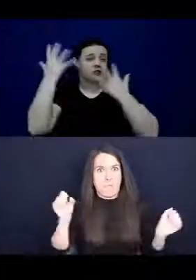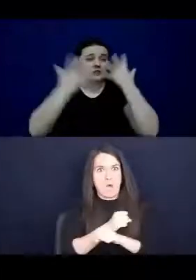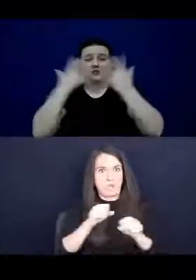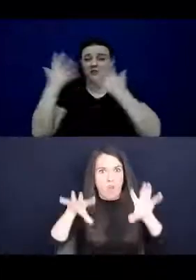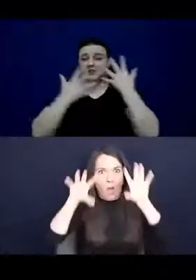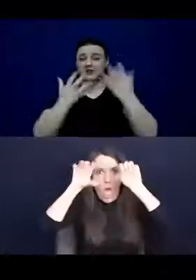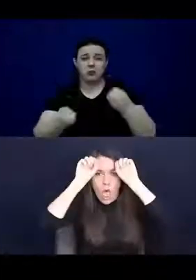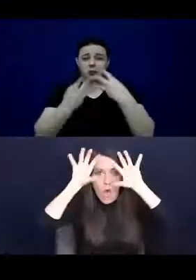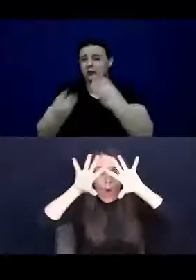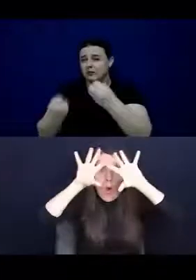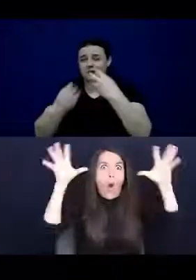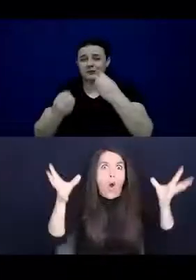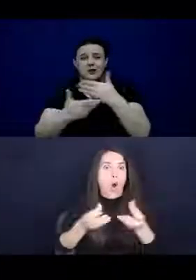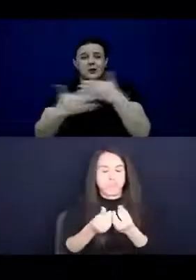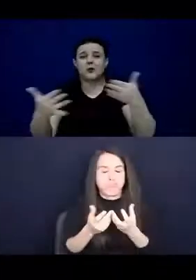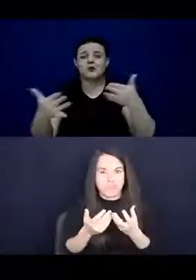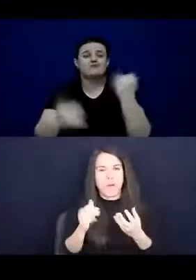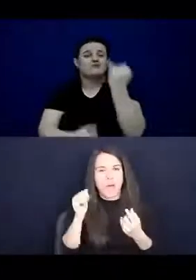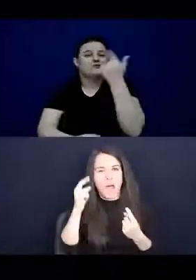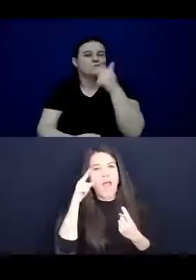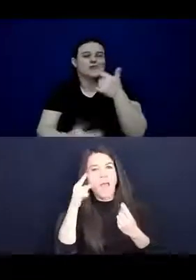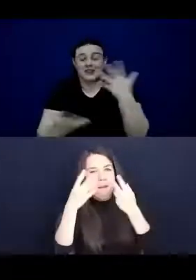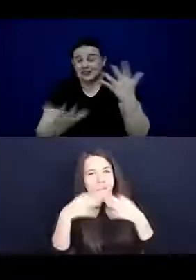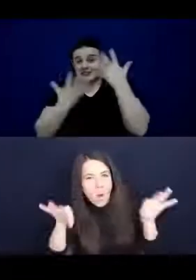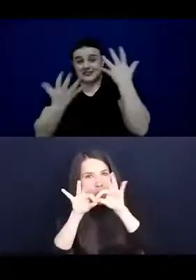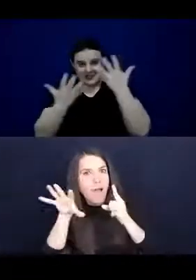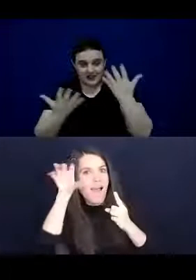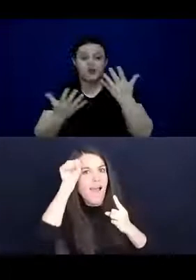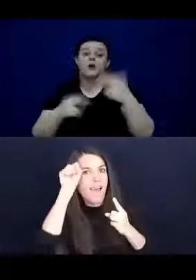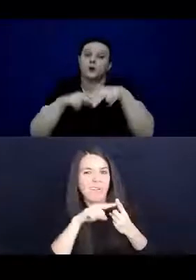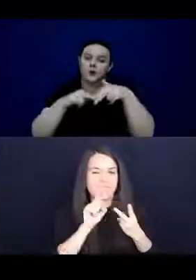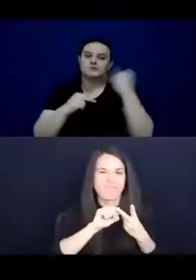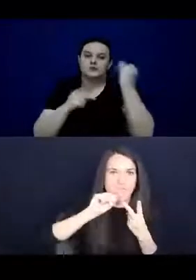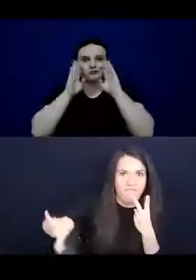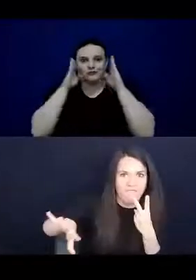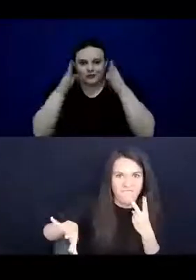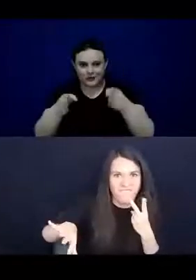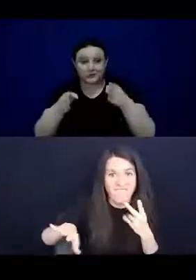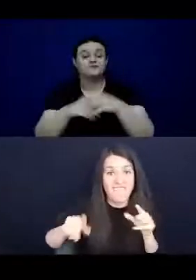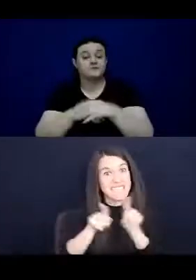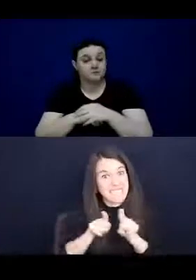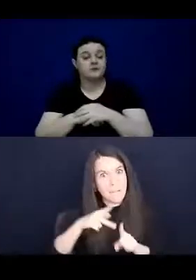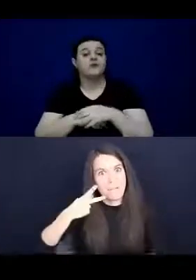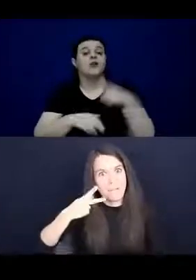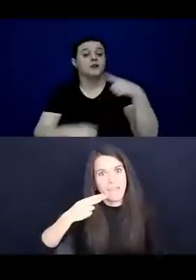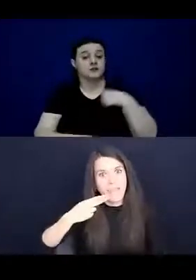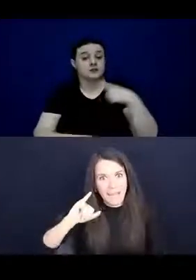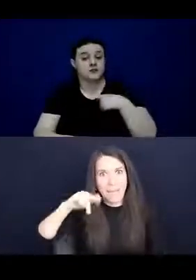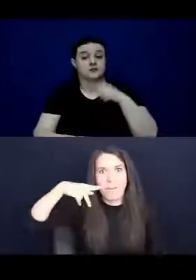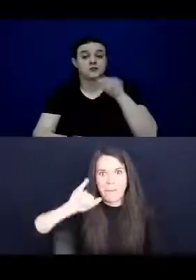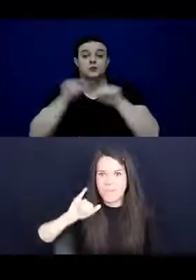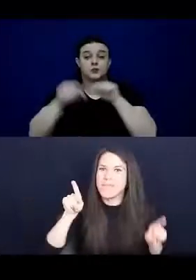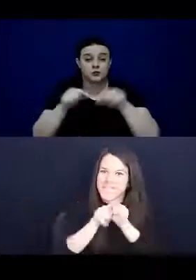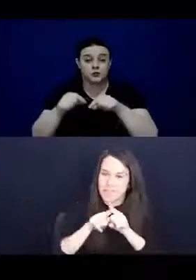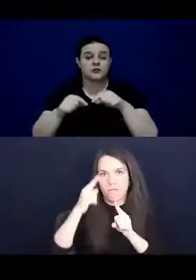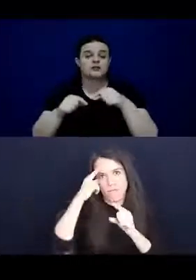information. And the HIPPI, by using machine learning and artificial intelligence methods and computer